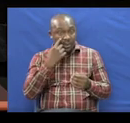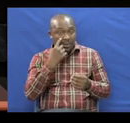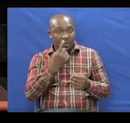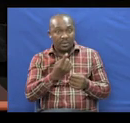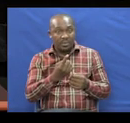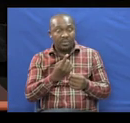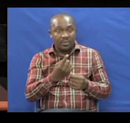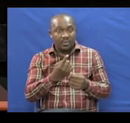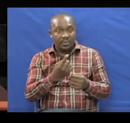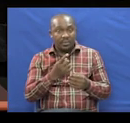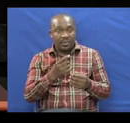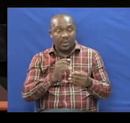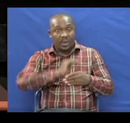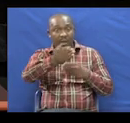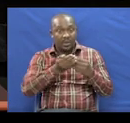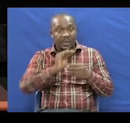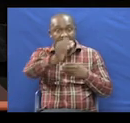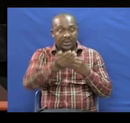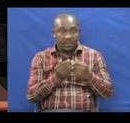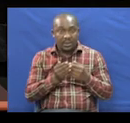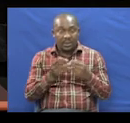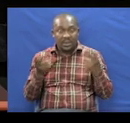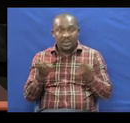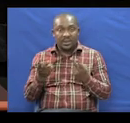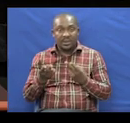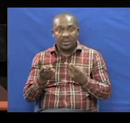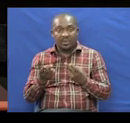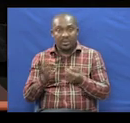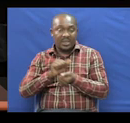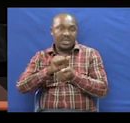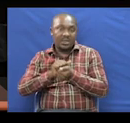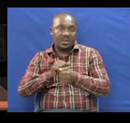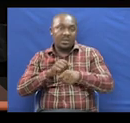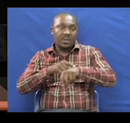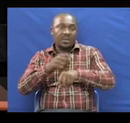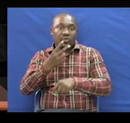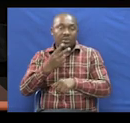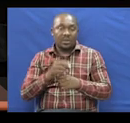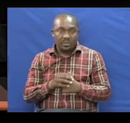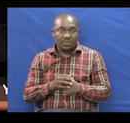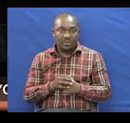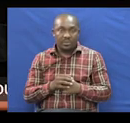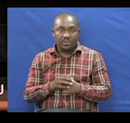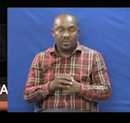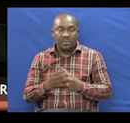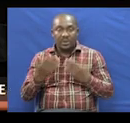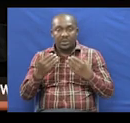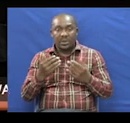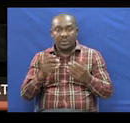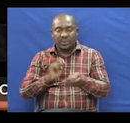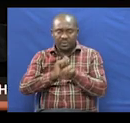for lunch. That is repeating the same thing two times. Now, we don't want that